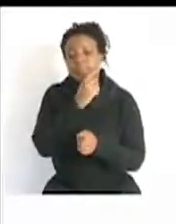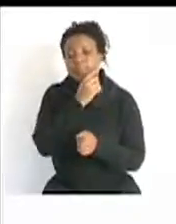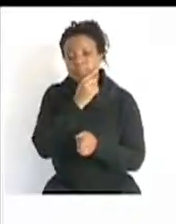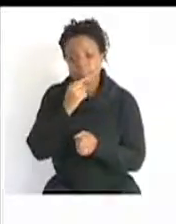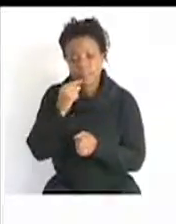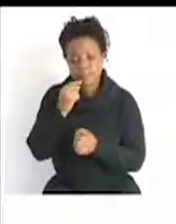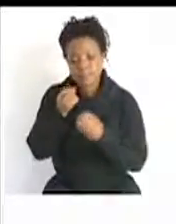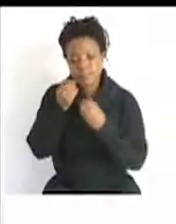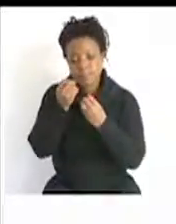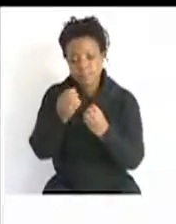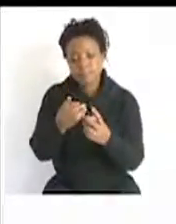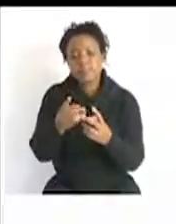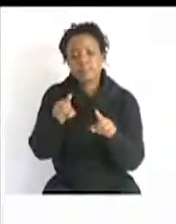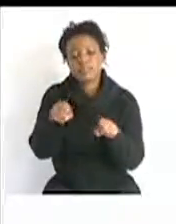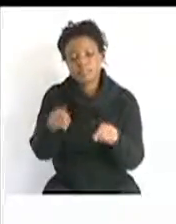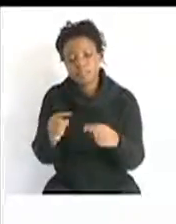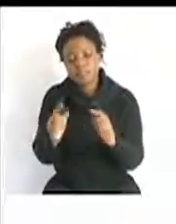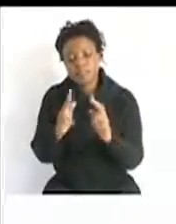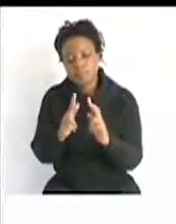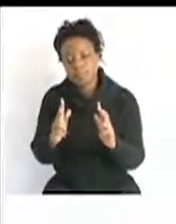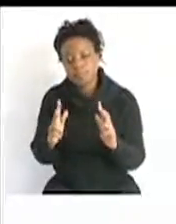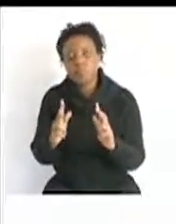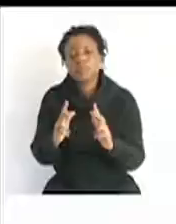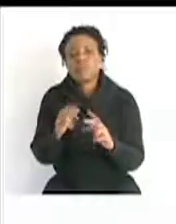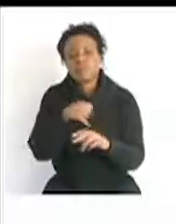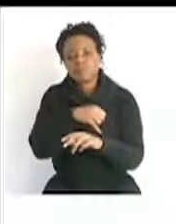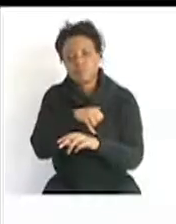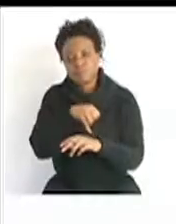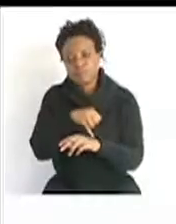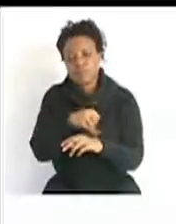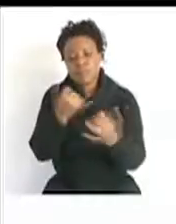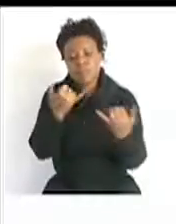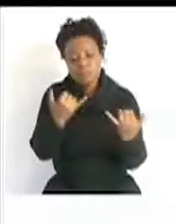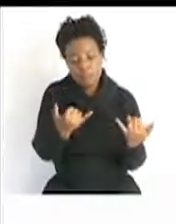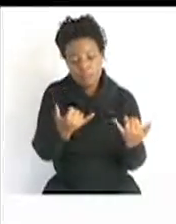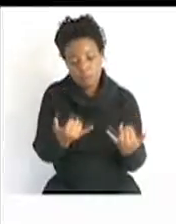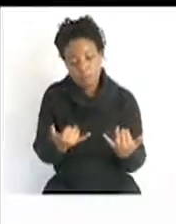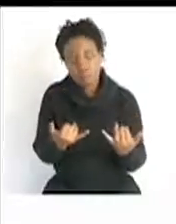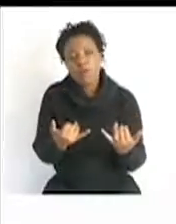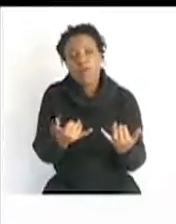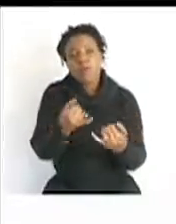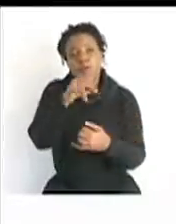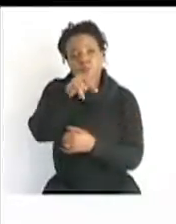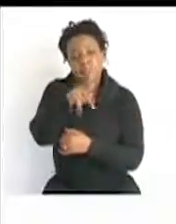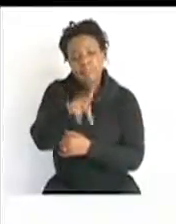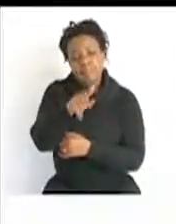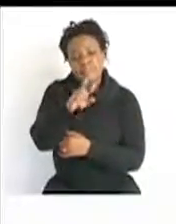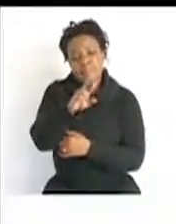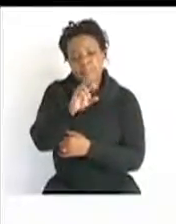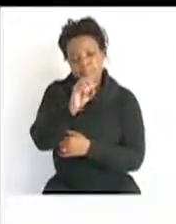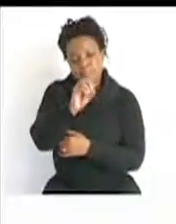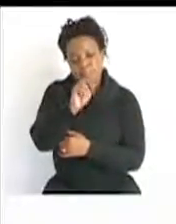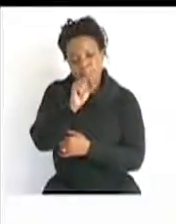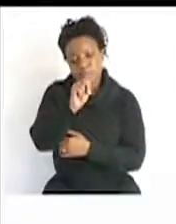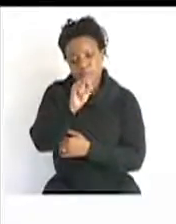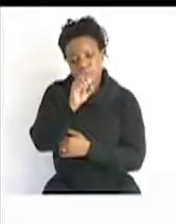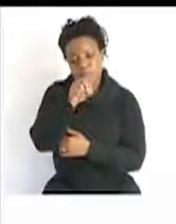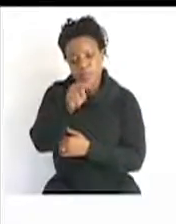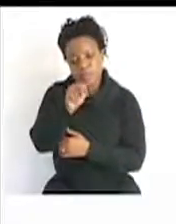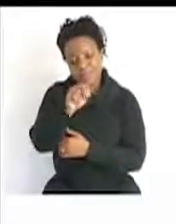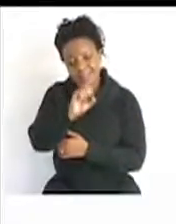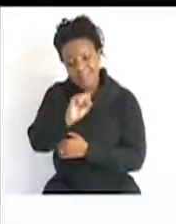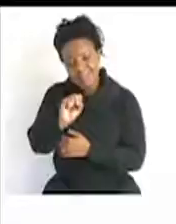word. So we use a pronoun, or a pronoun is a word that we use instead of a